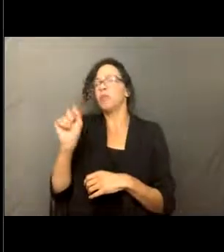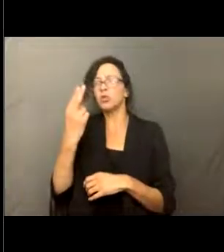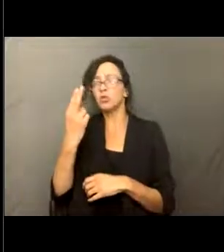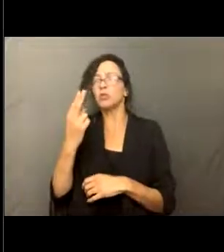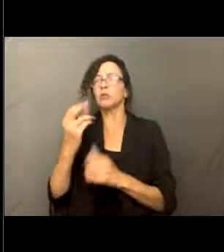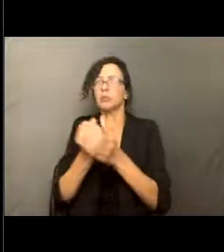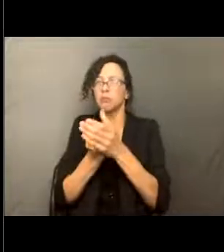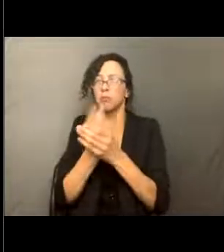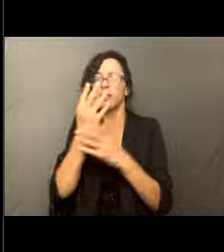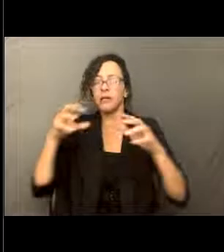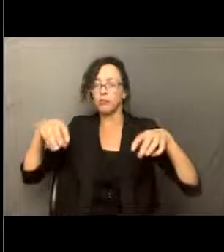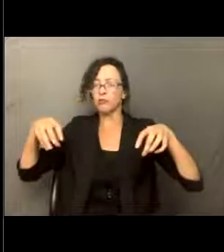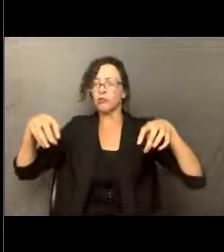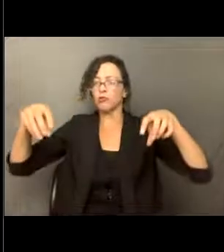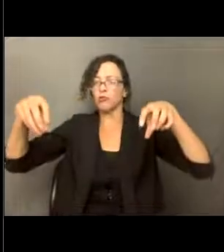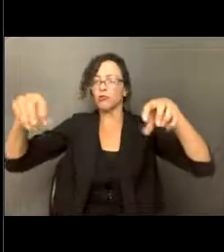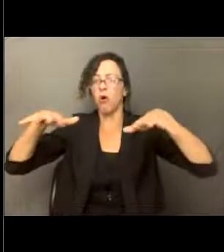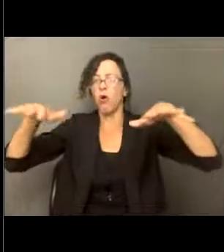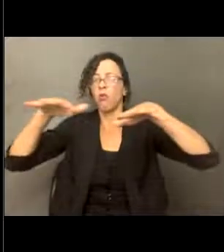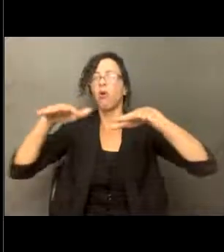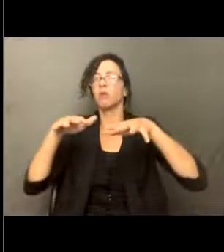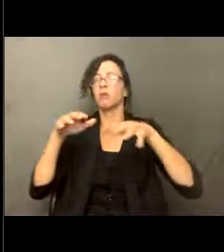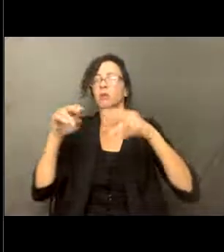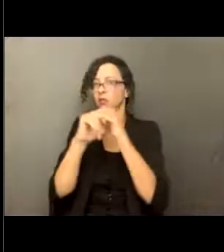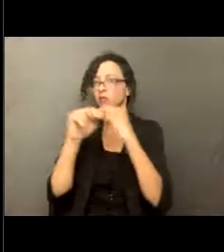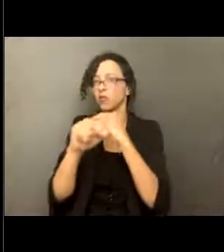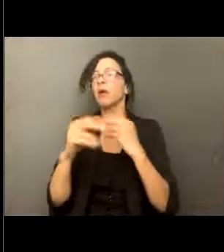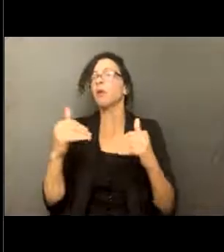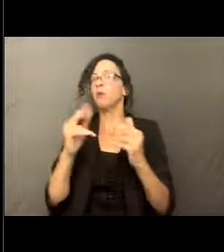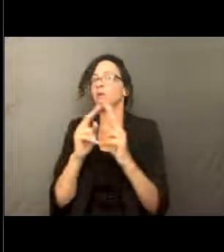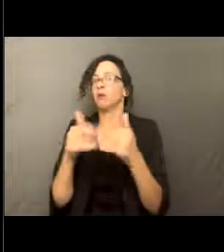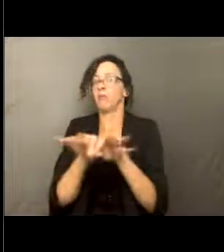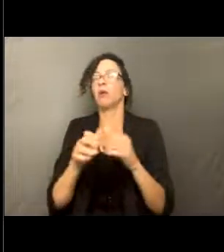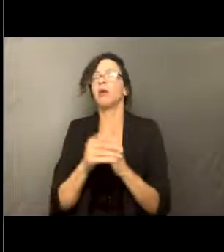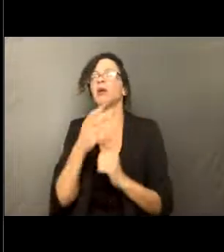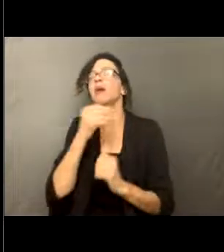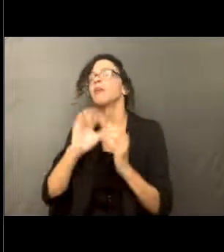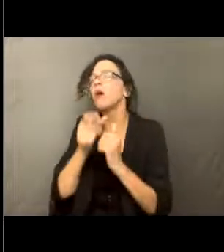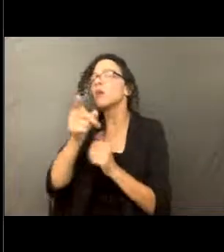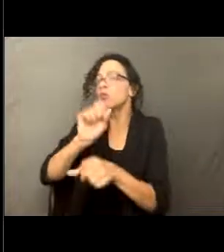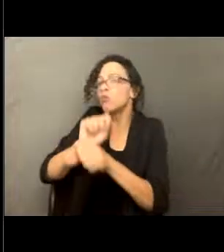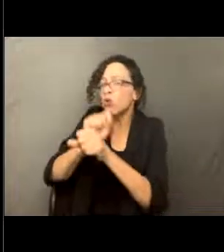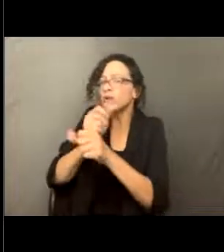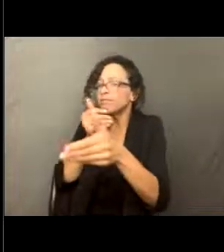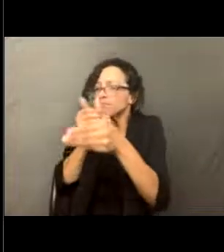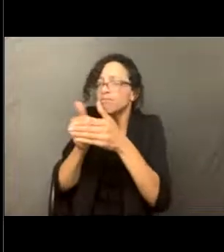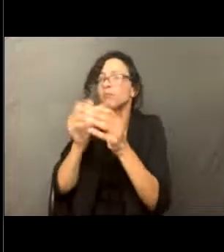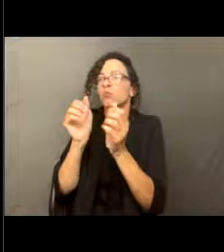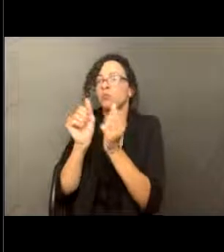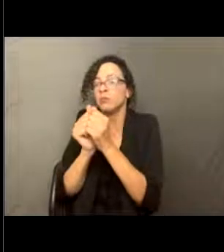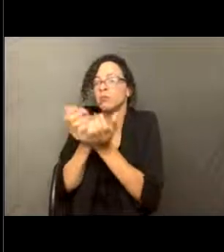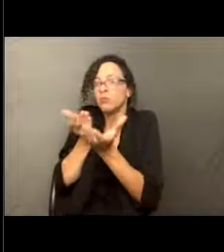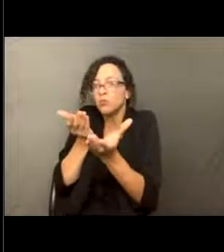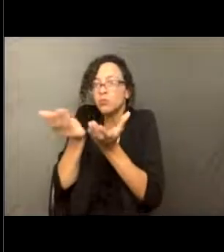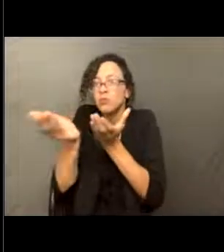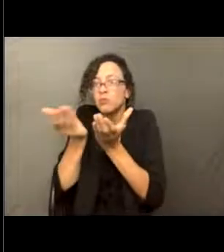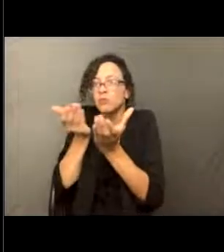which you're proactively working with homeless services to ensure that we have opportunities to rehouse